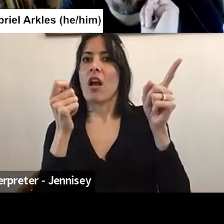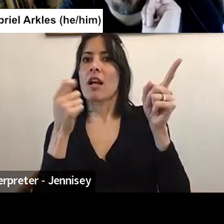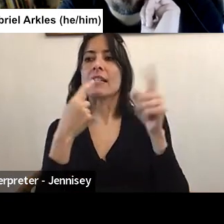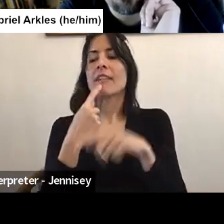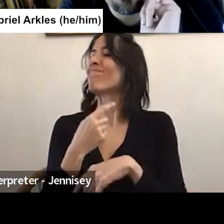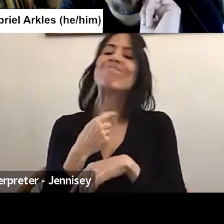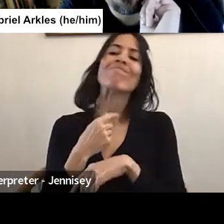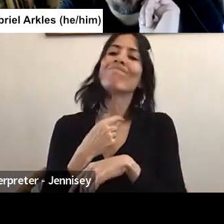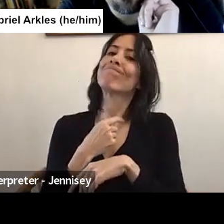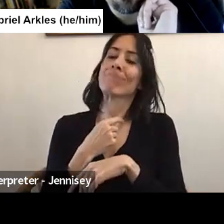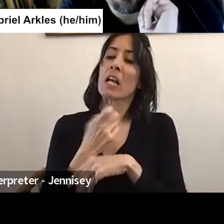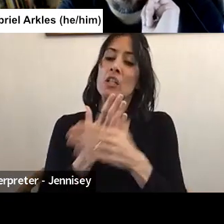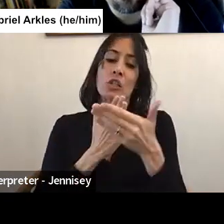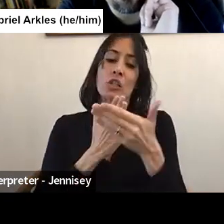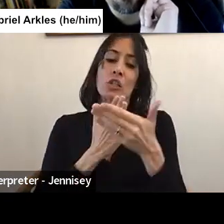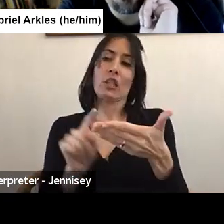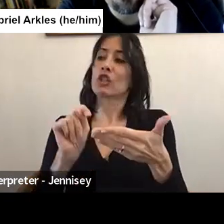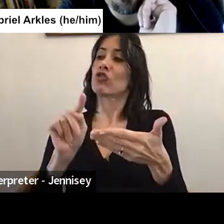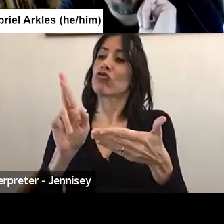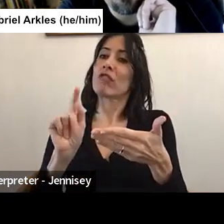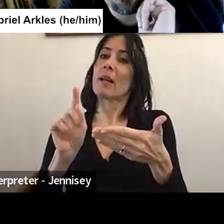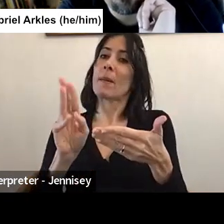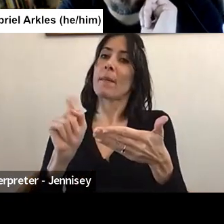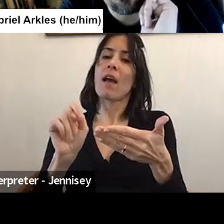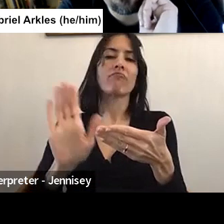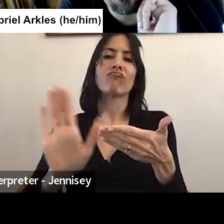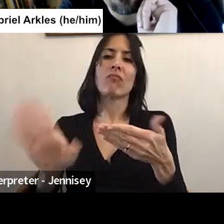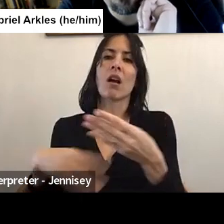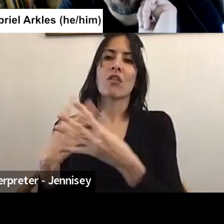treated, right? And that means that